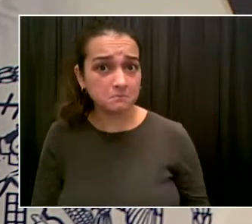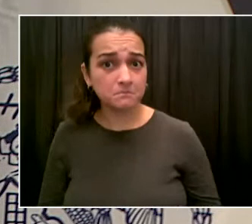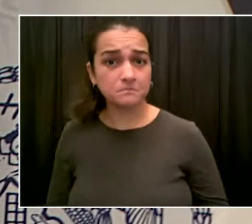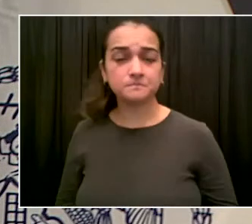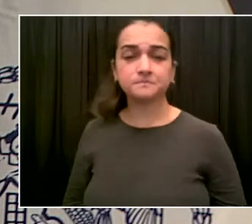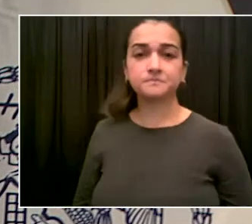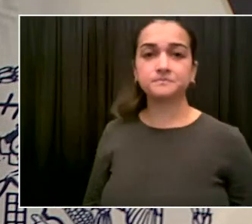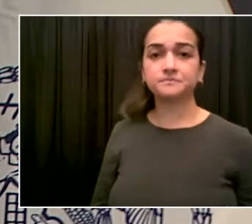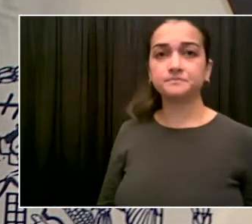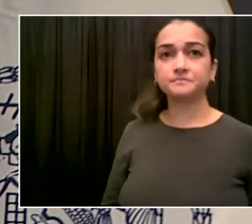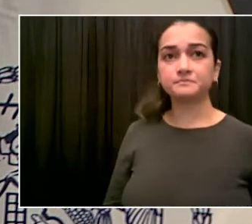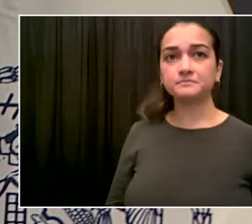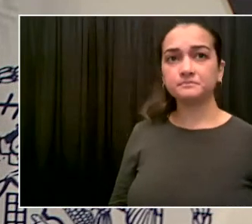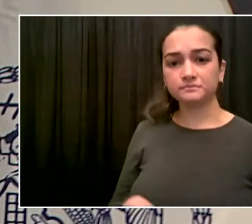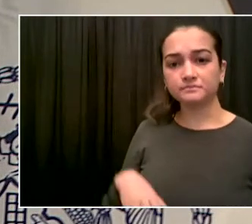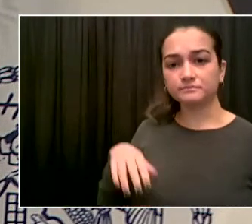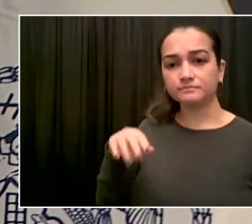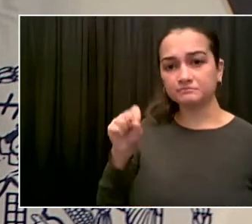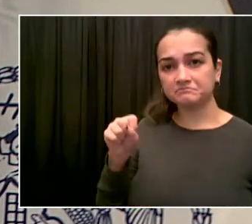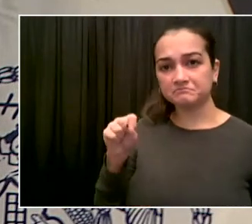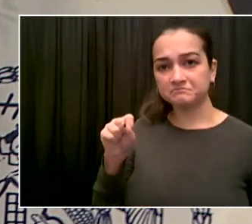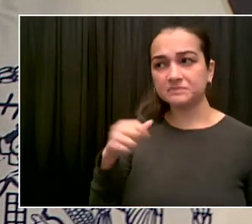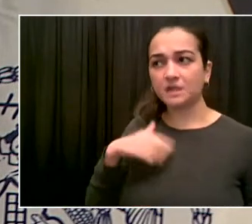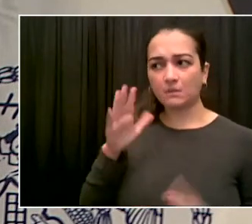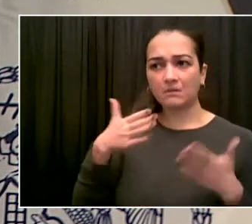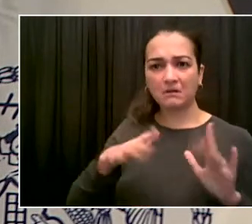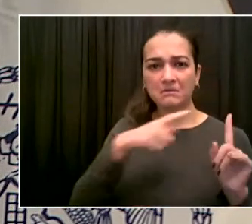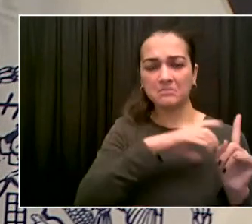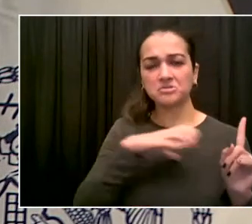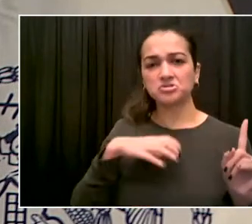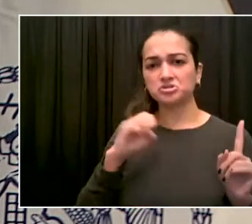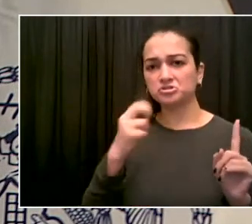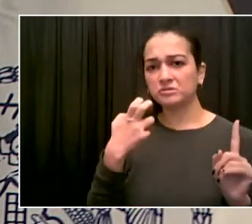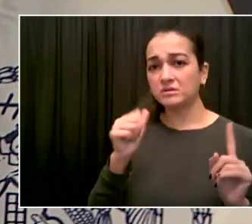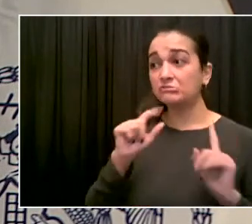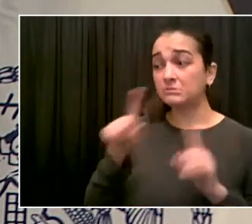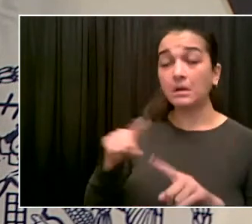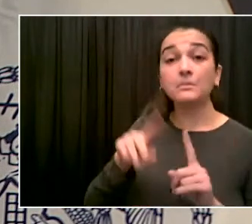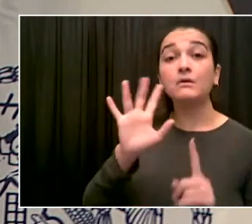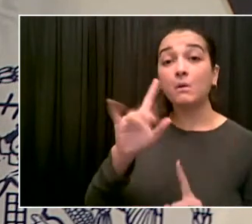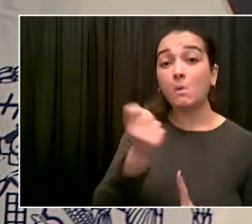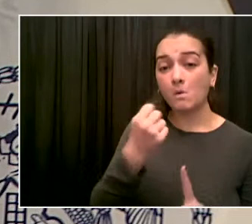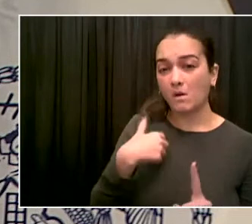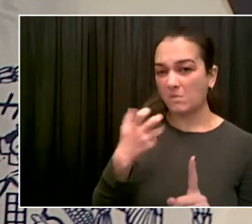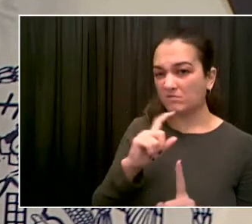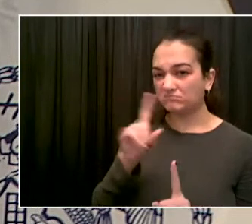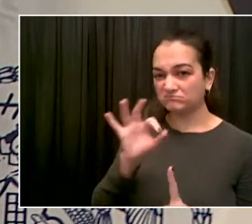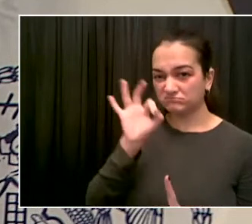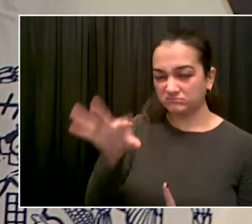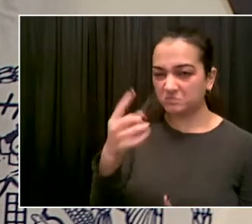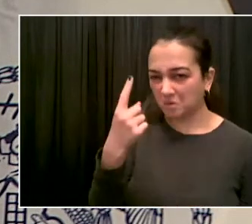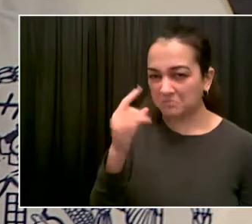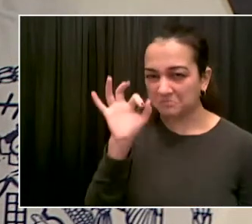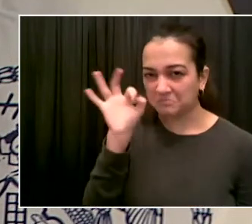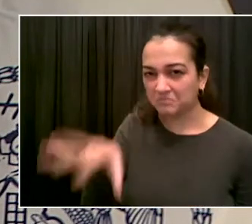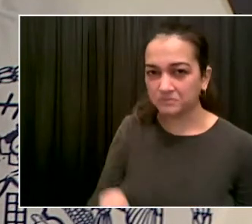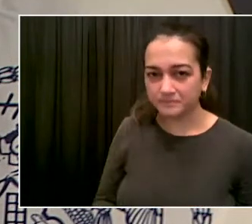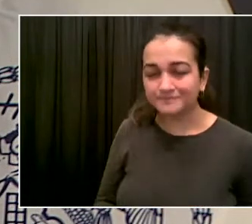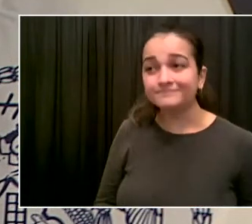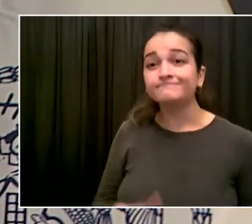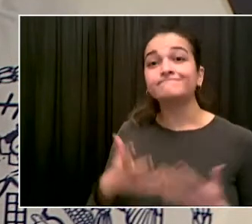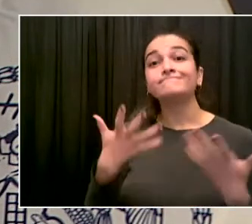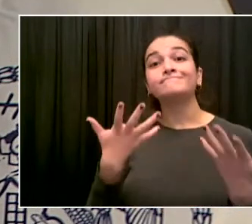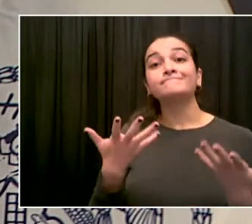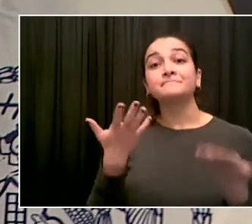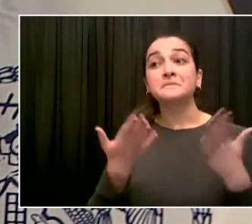preface. I don't know if people have sort of taken this in over the last few years, but I've had the honor of